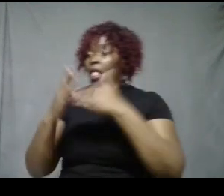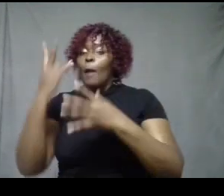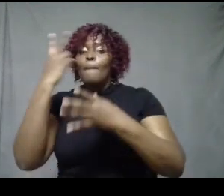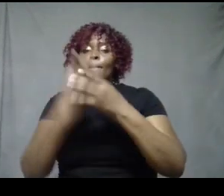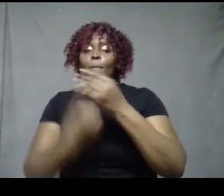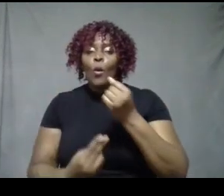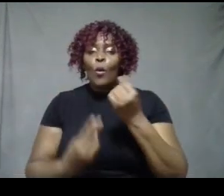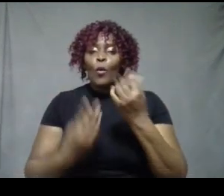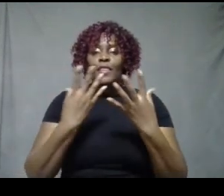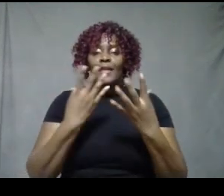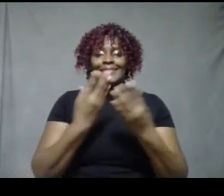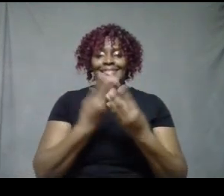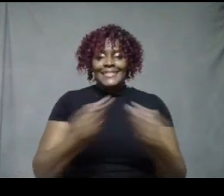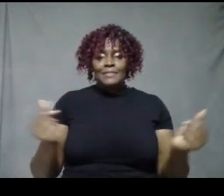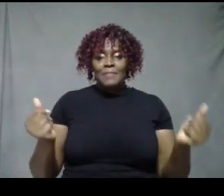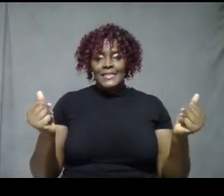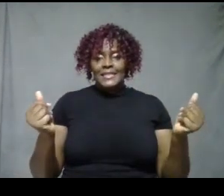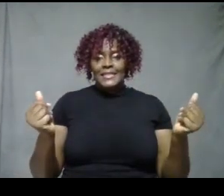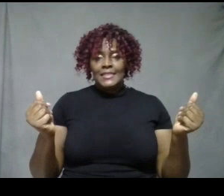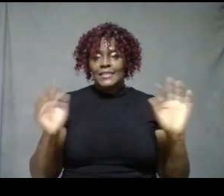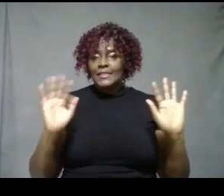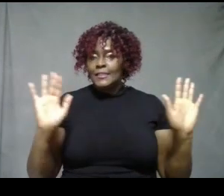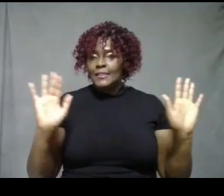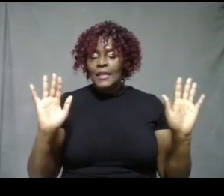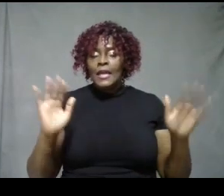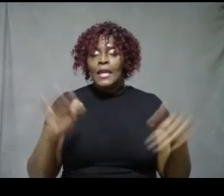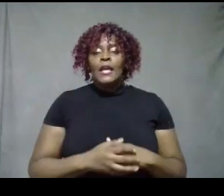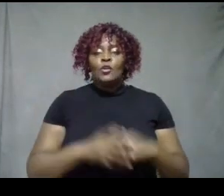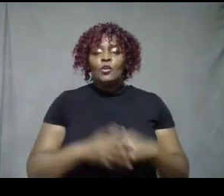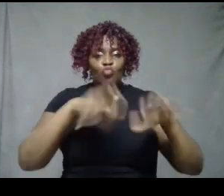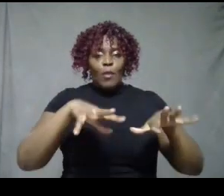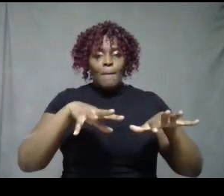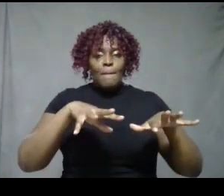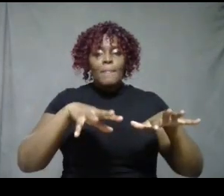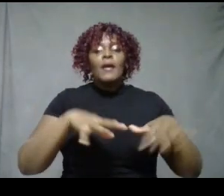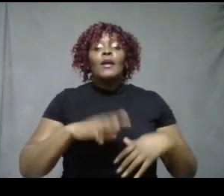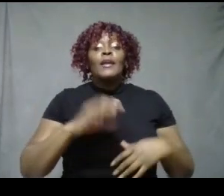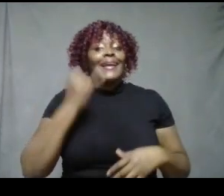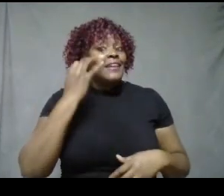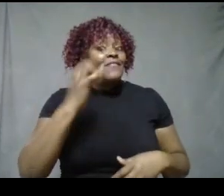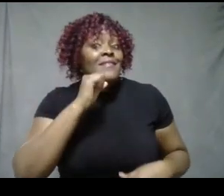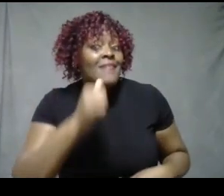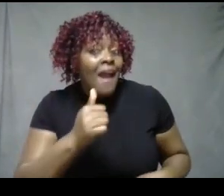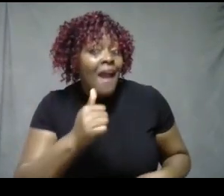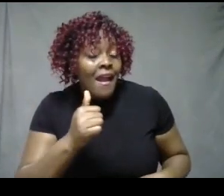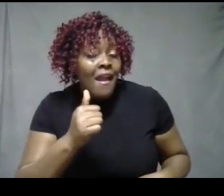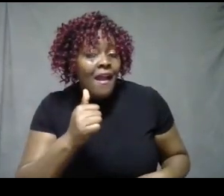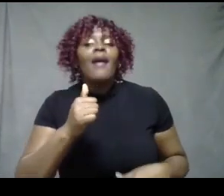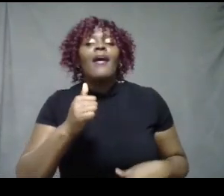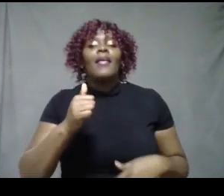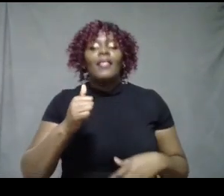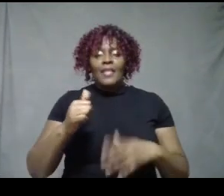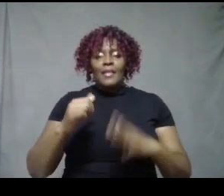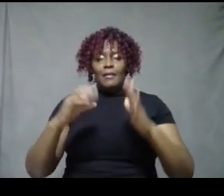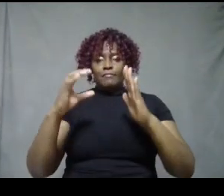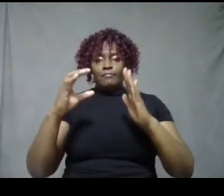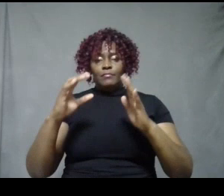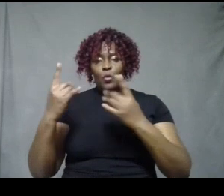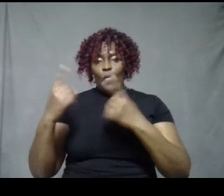And if it's not, if the conditions that are in paragraph 2 of the settlement agreement are not